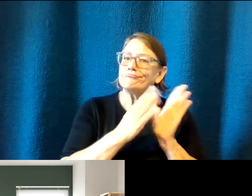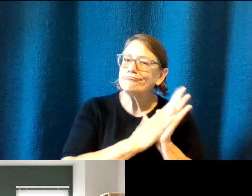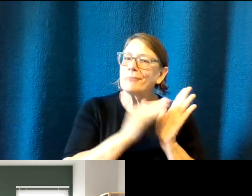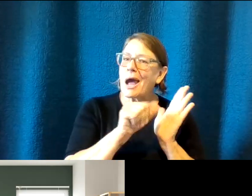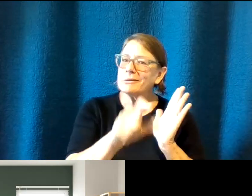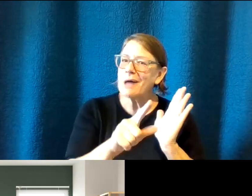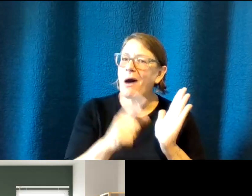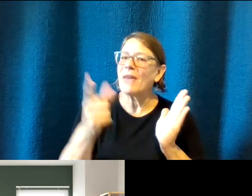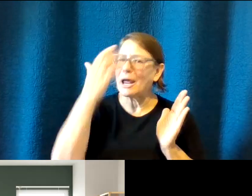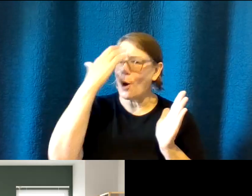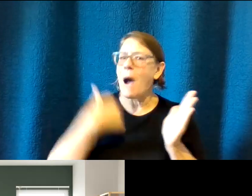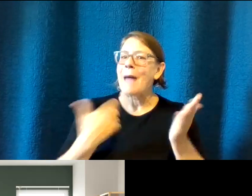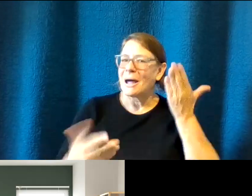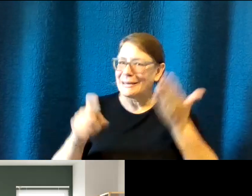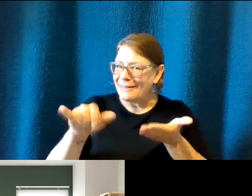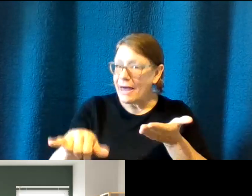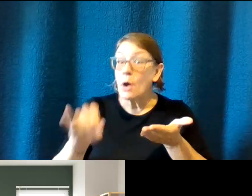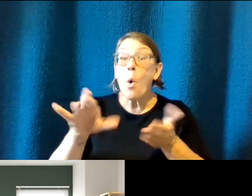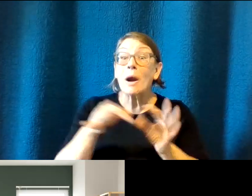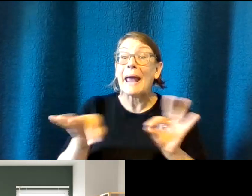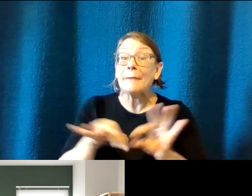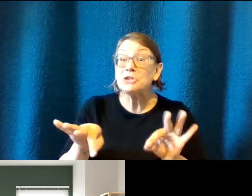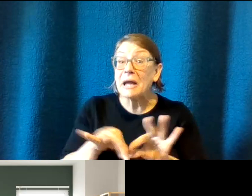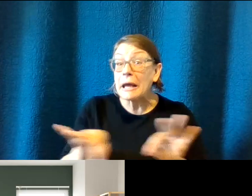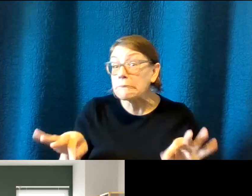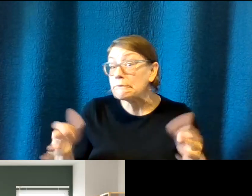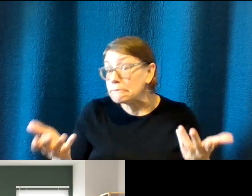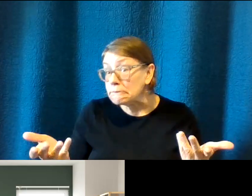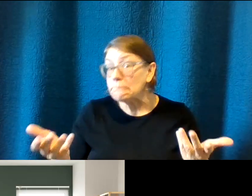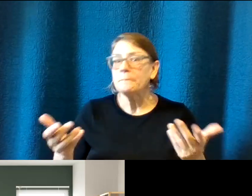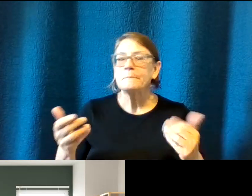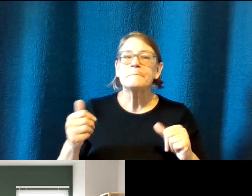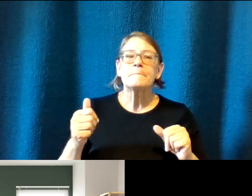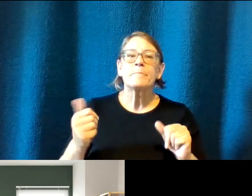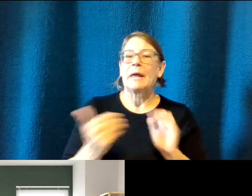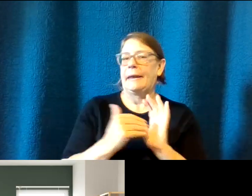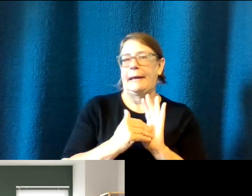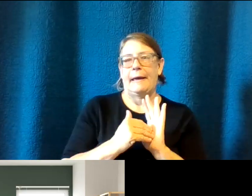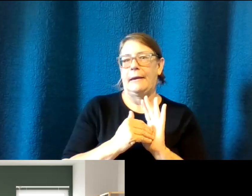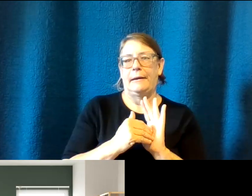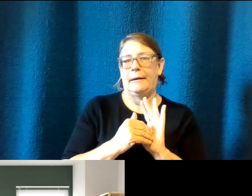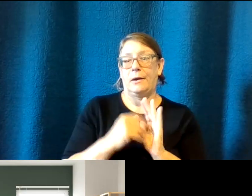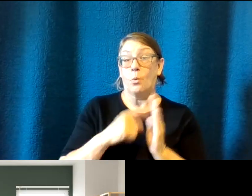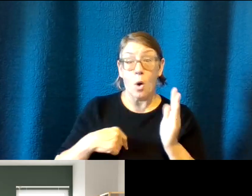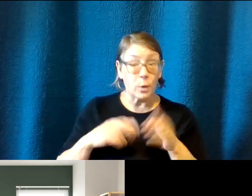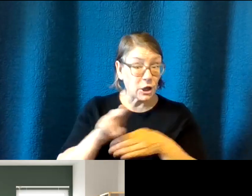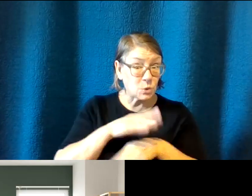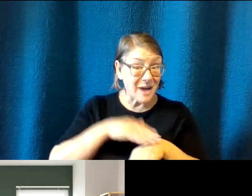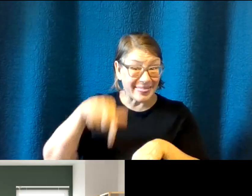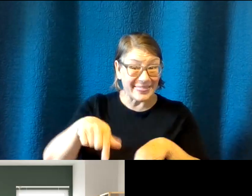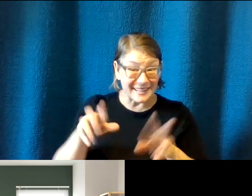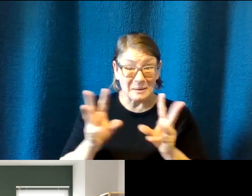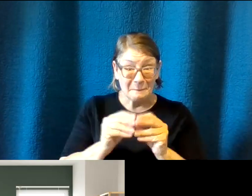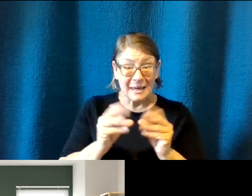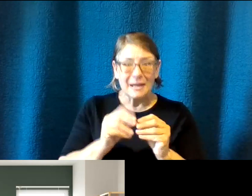may need, or captioning. So, and again, that what we're using on this meeting, we